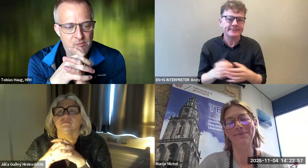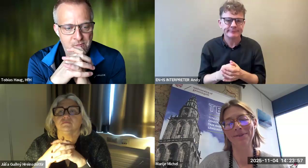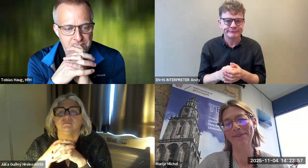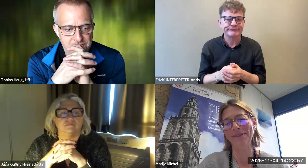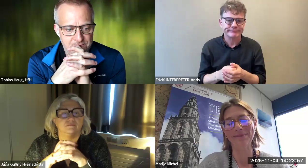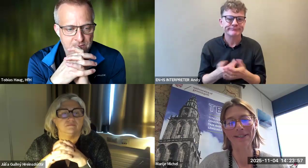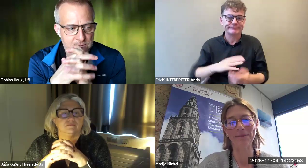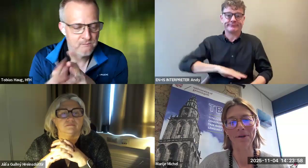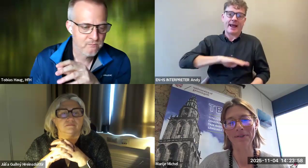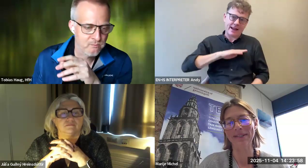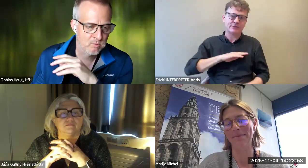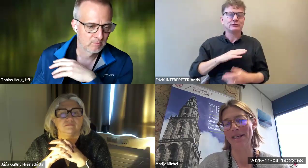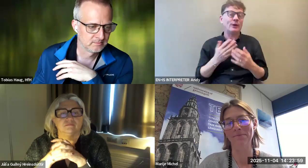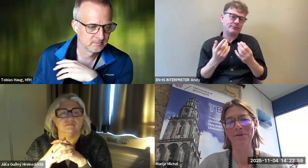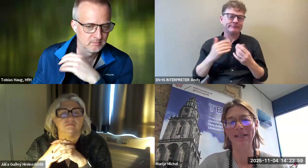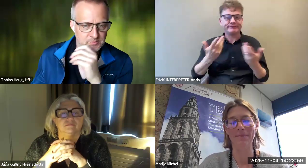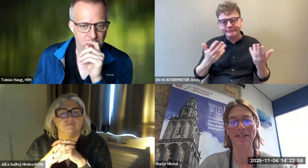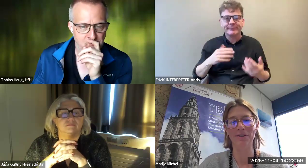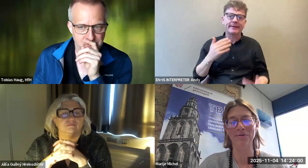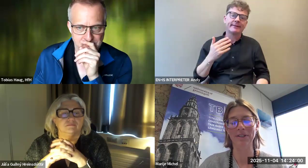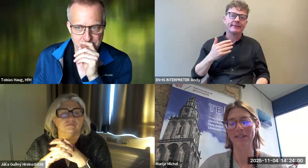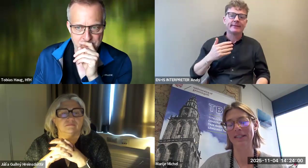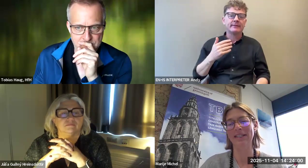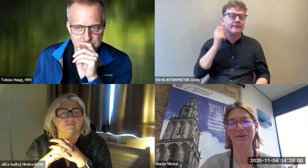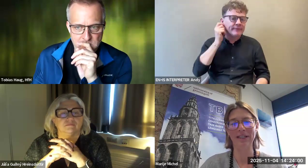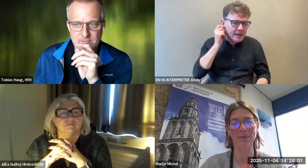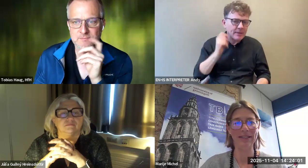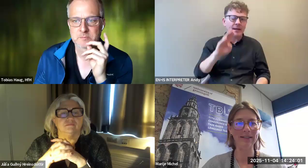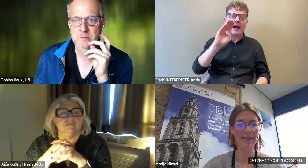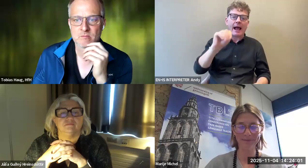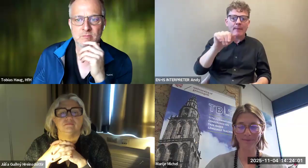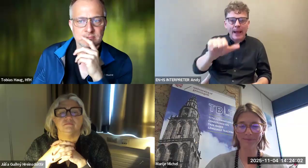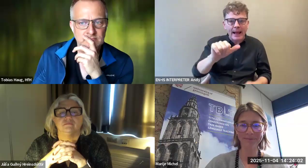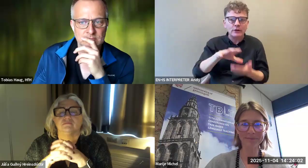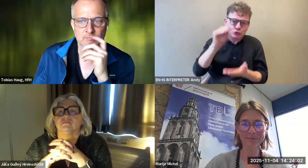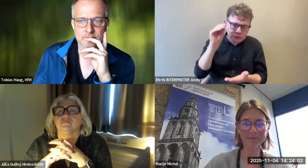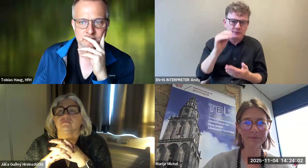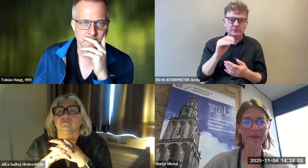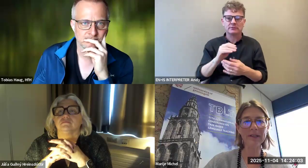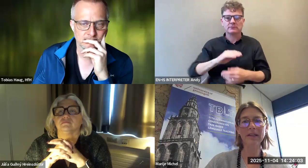of age, mostly female, mostly MA students in their early 20s.